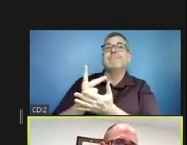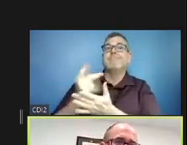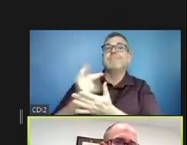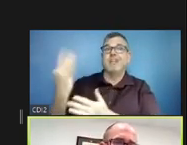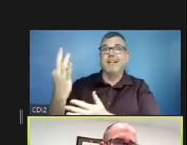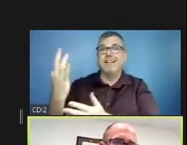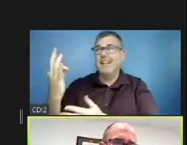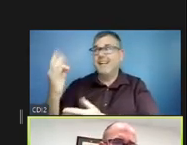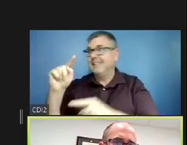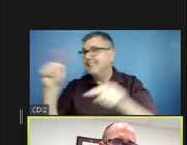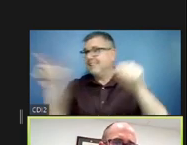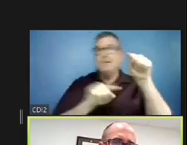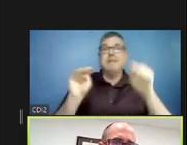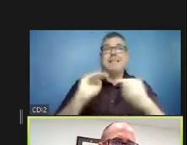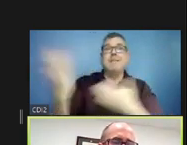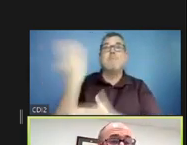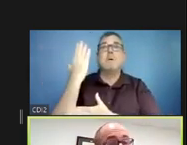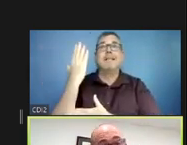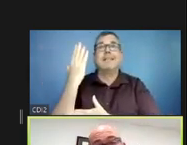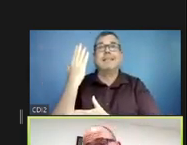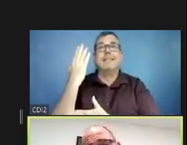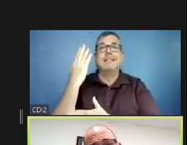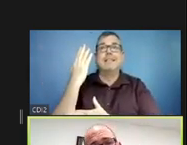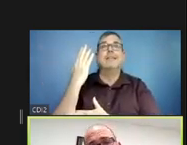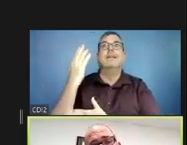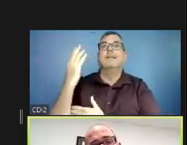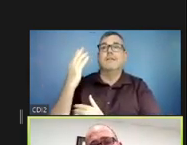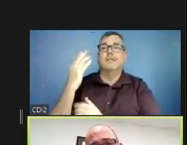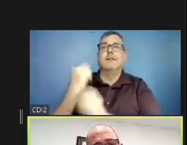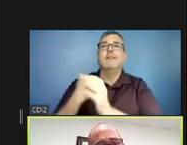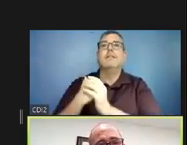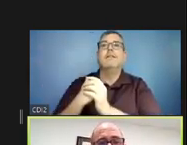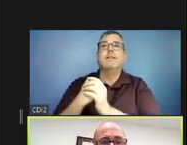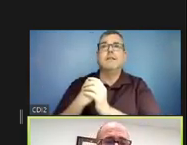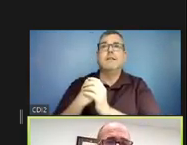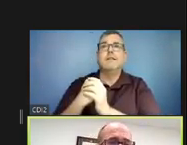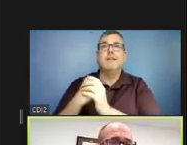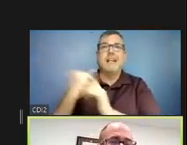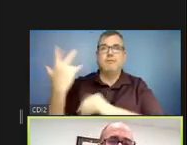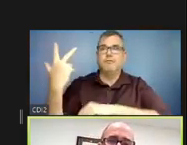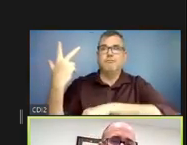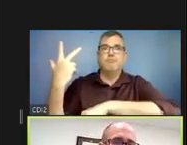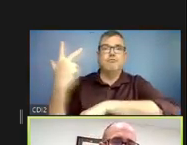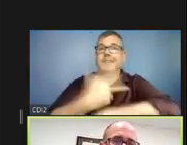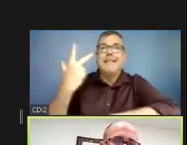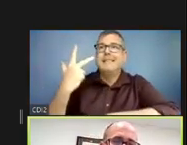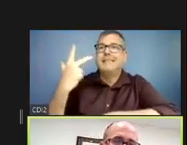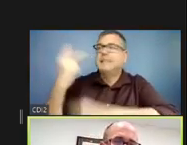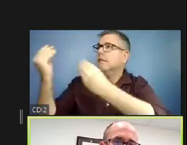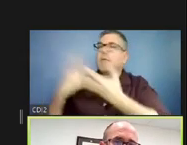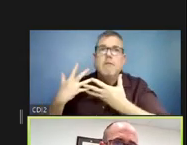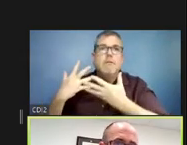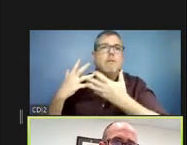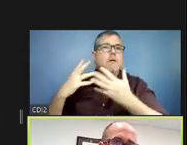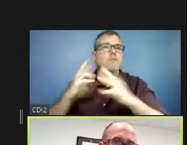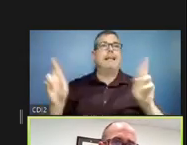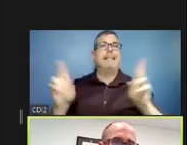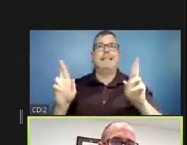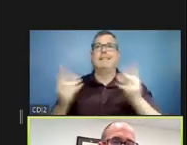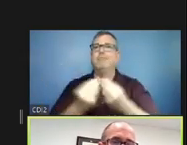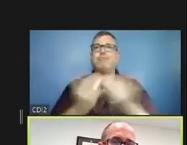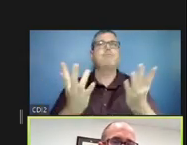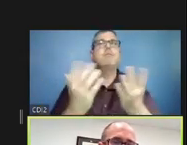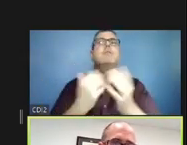that's never happened before. So we get these questions: what are the side effects? And frankly, the vast